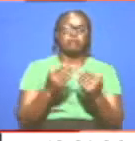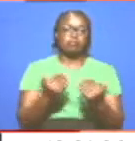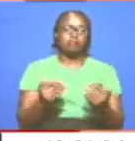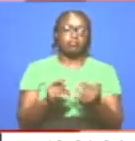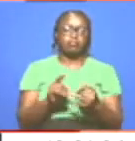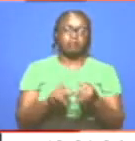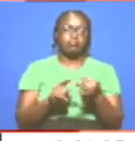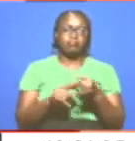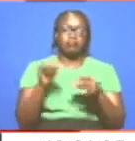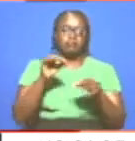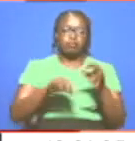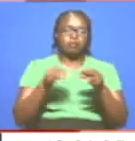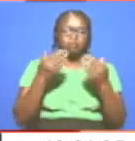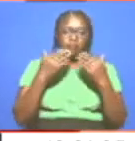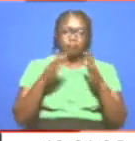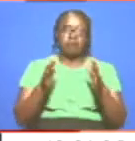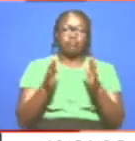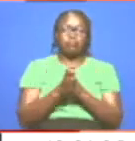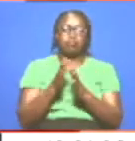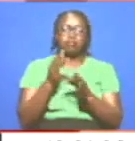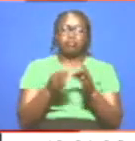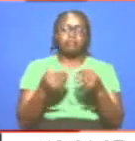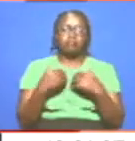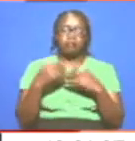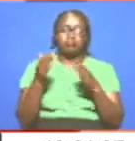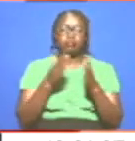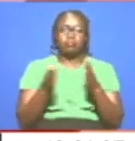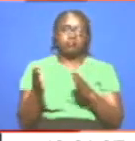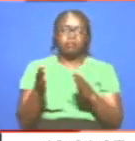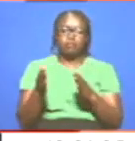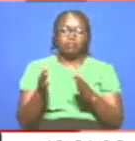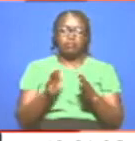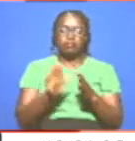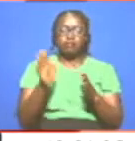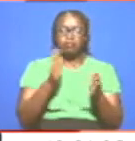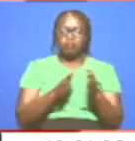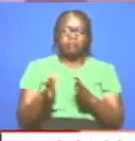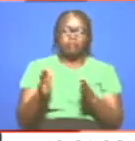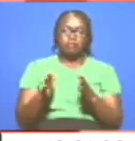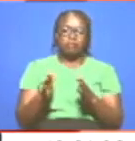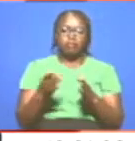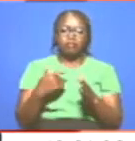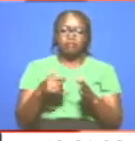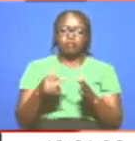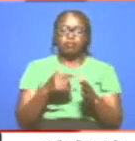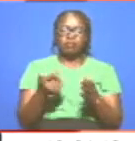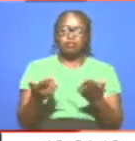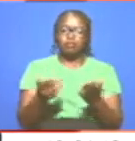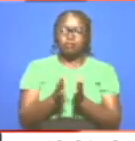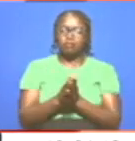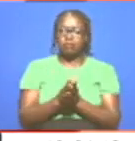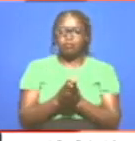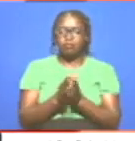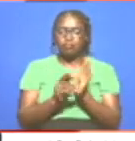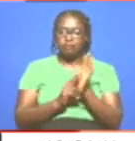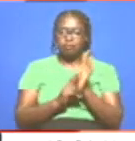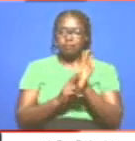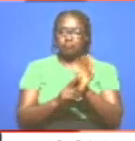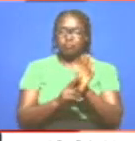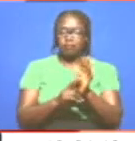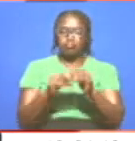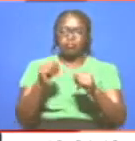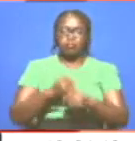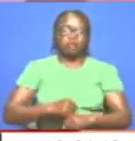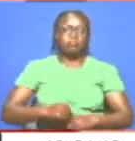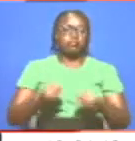over, yeah? If you had plans, your plans is our plan. So if you present your plans to the chair, who I think